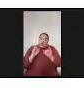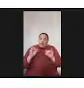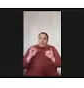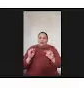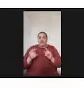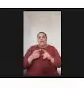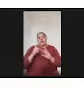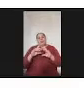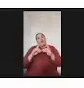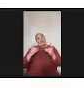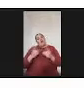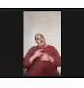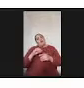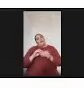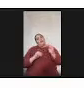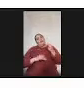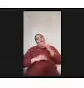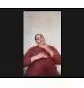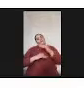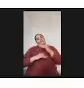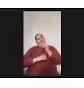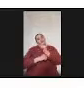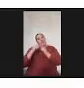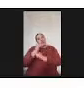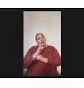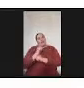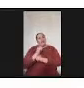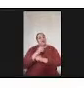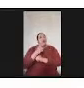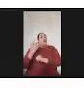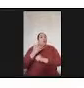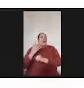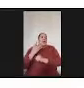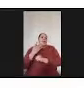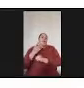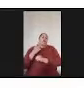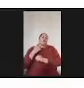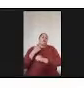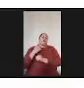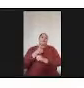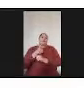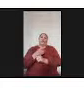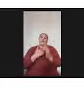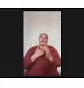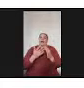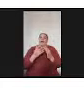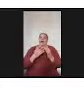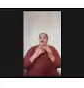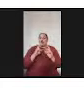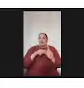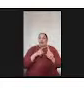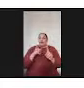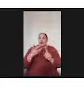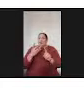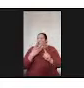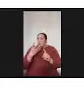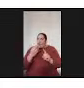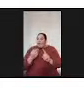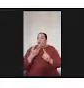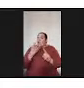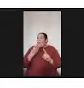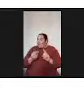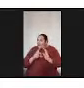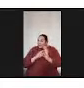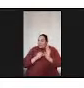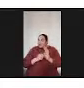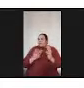Department of Infrastructure when coming to fire compliance. You say you don't have a date, or you do have the date, and if that's the case,